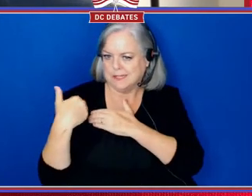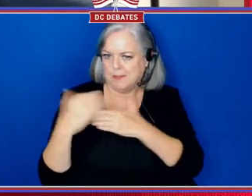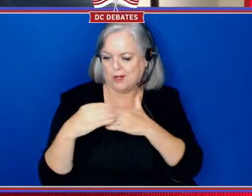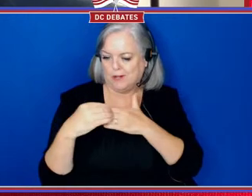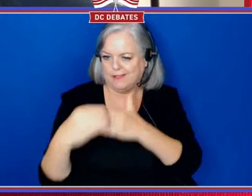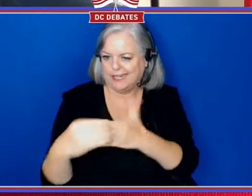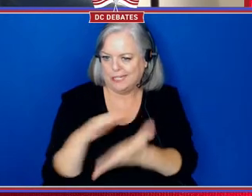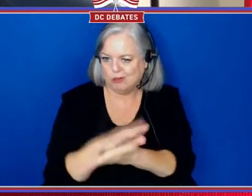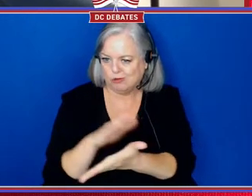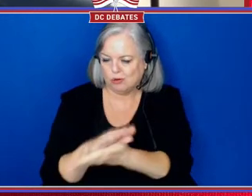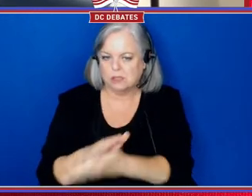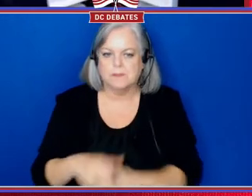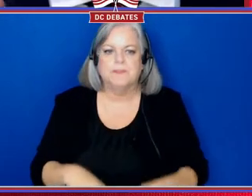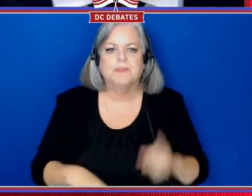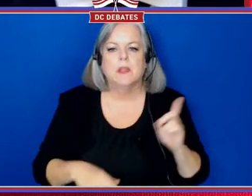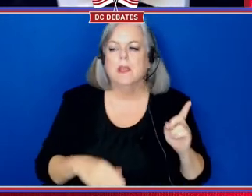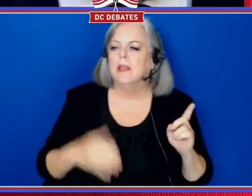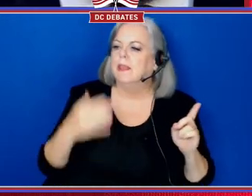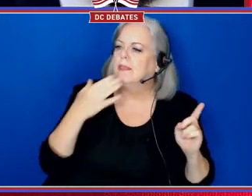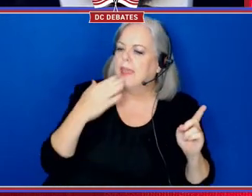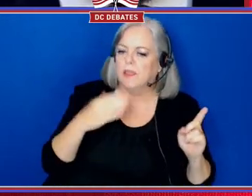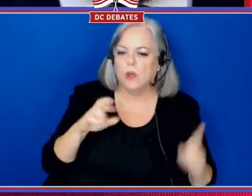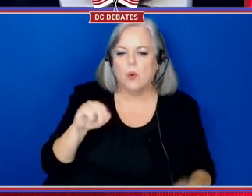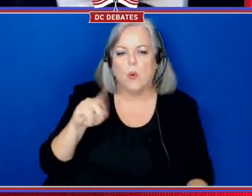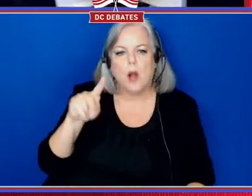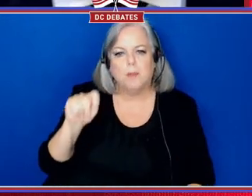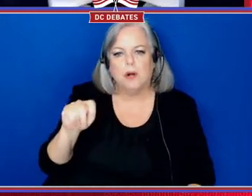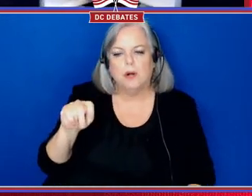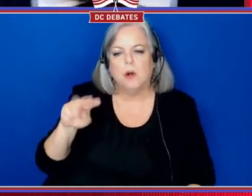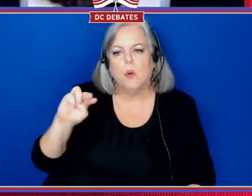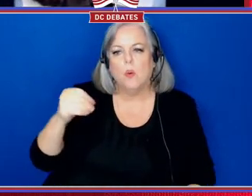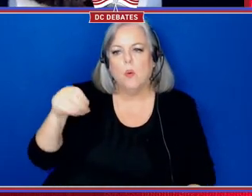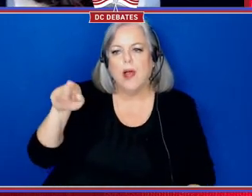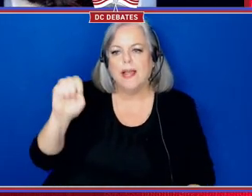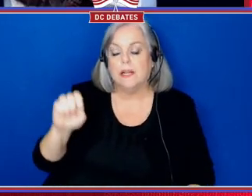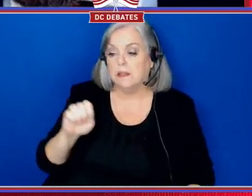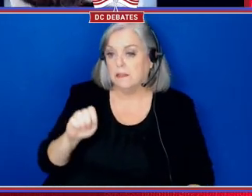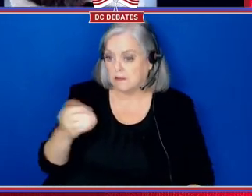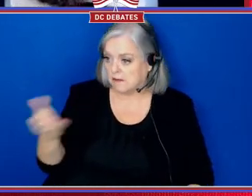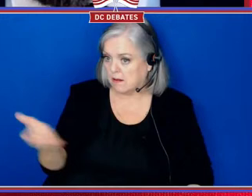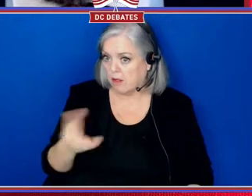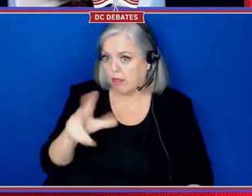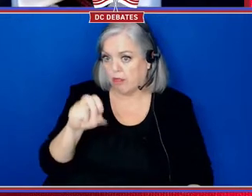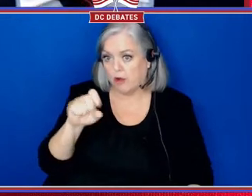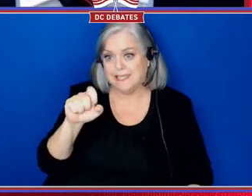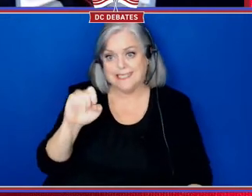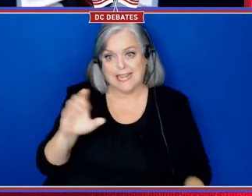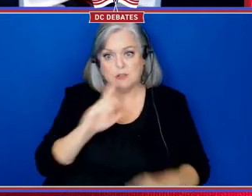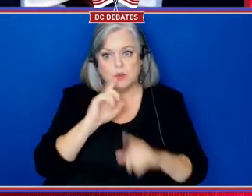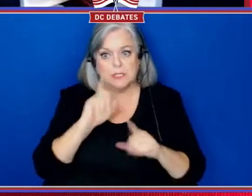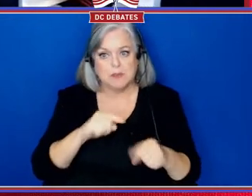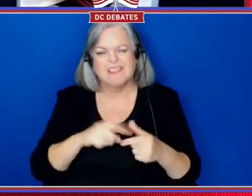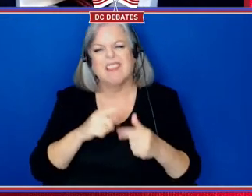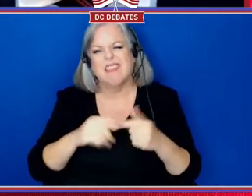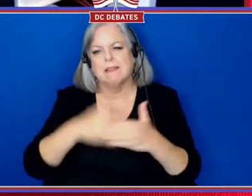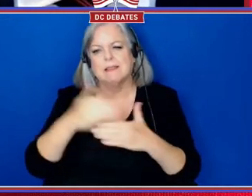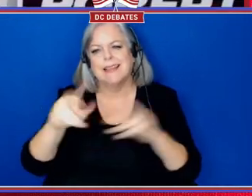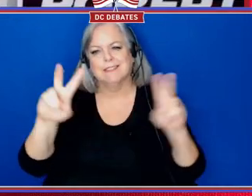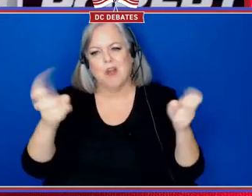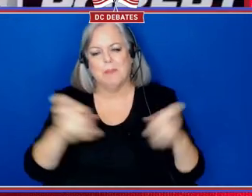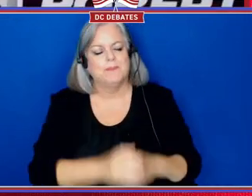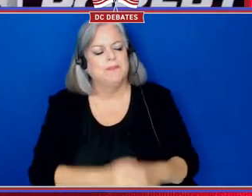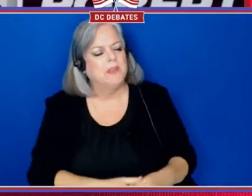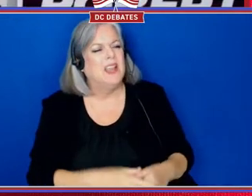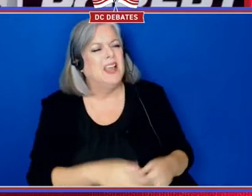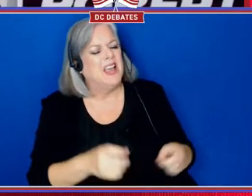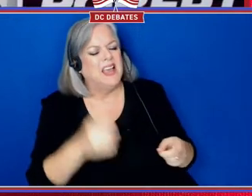Robert Weil, I'll give you 30 seconds to respond, and then we're going to move on to the next topic. Thank you. I think the mayor's answer was unfortunate and